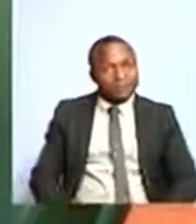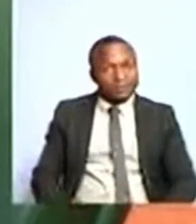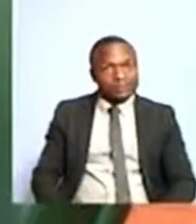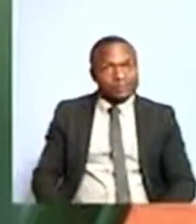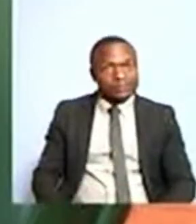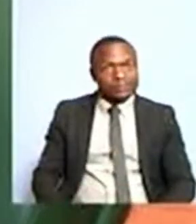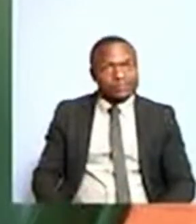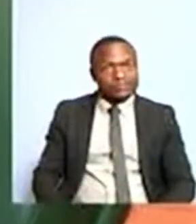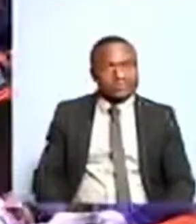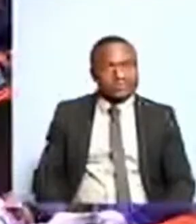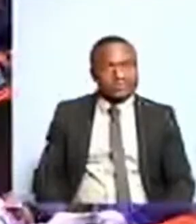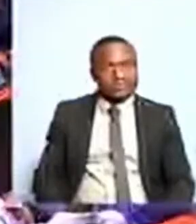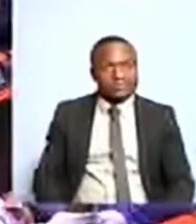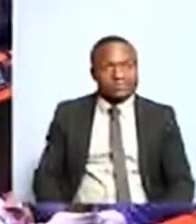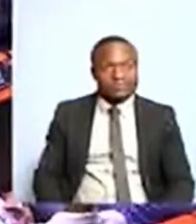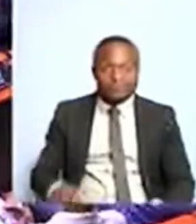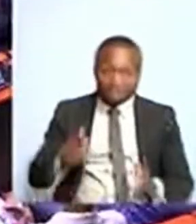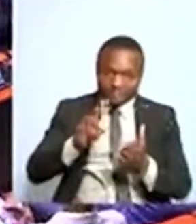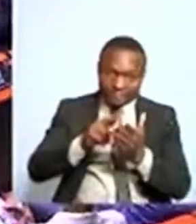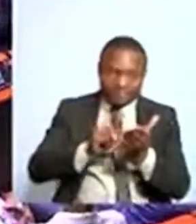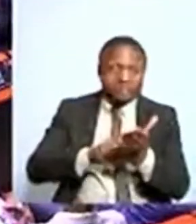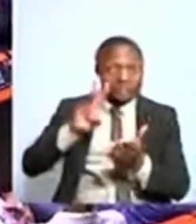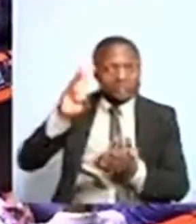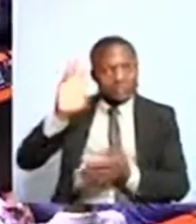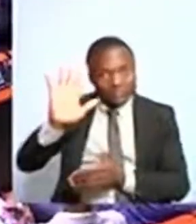on Standing Order